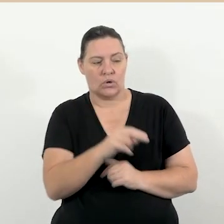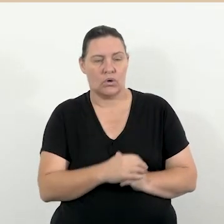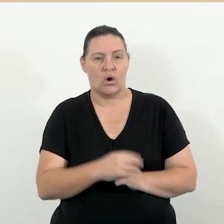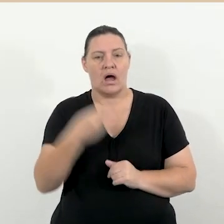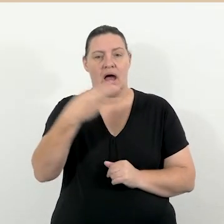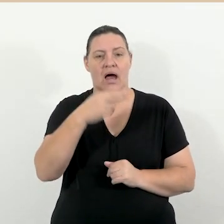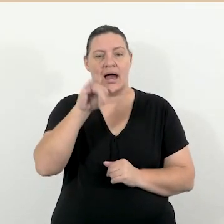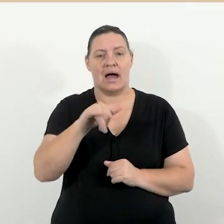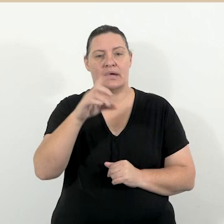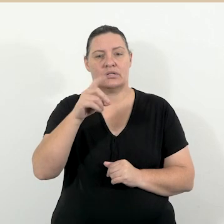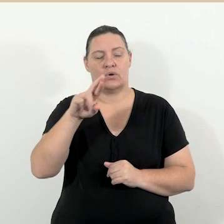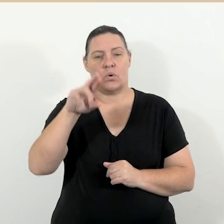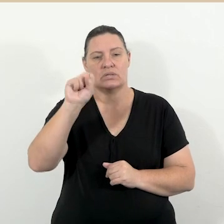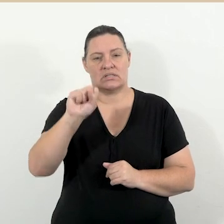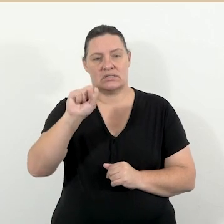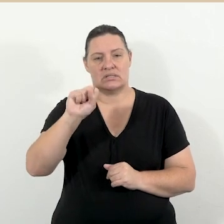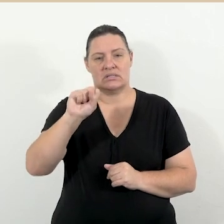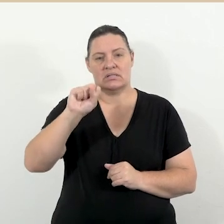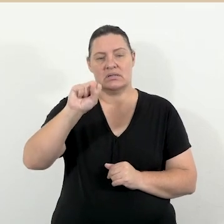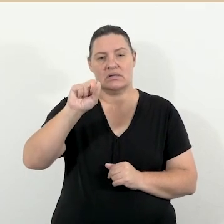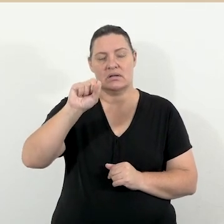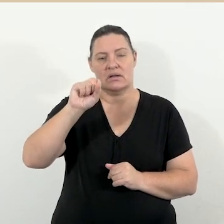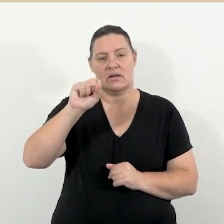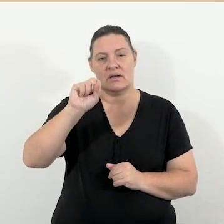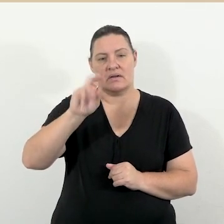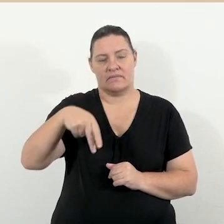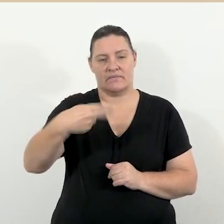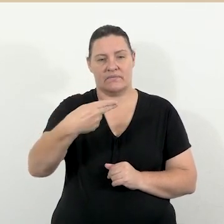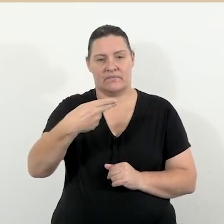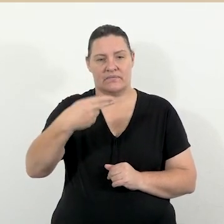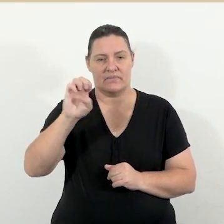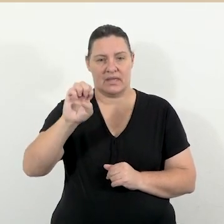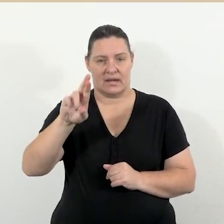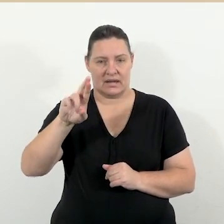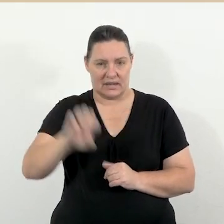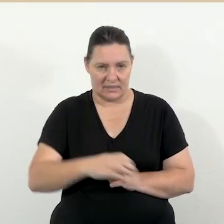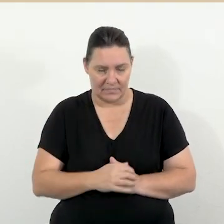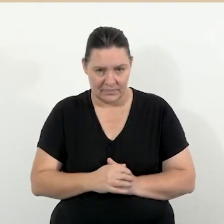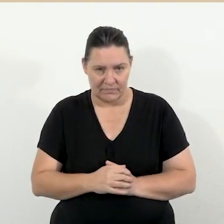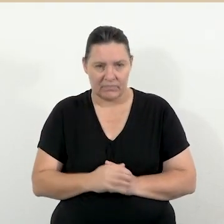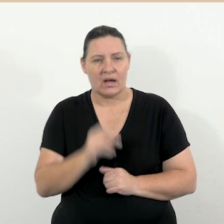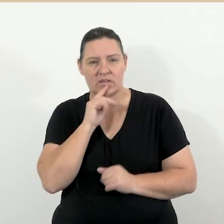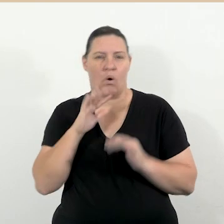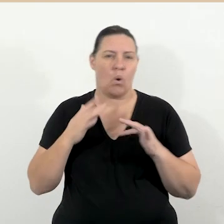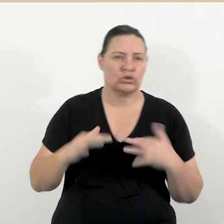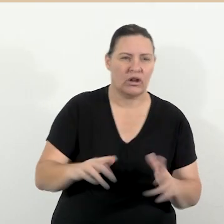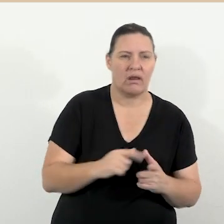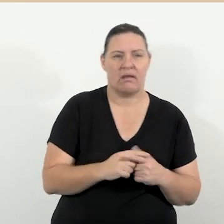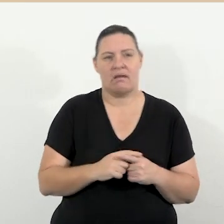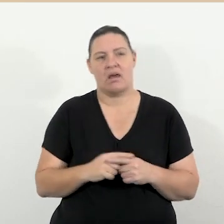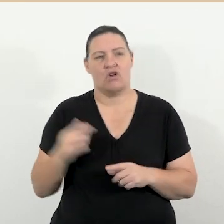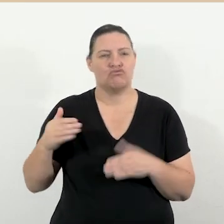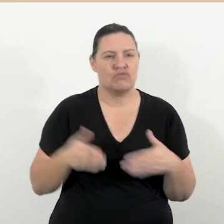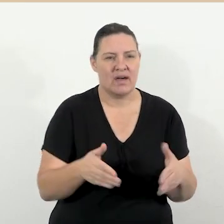at the hydrosphere, which includes all the water in the planet, including the ocean, the rivers,